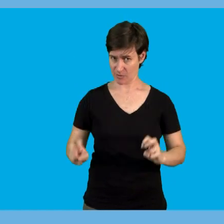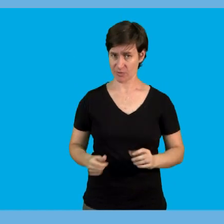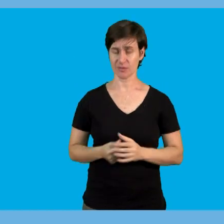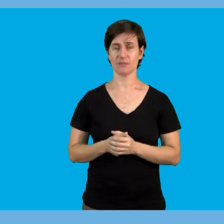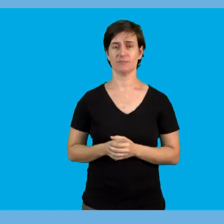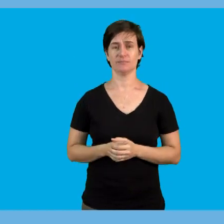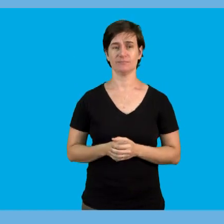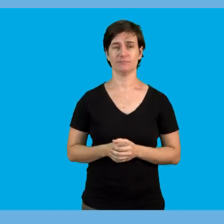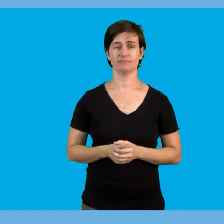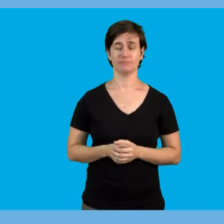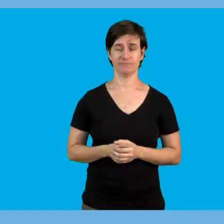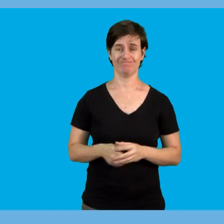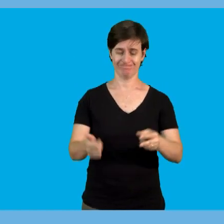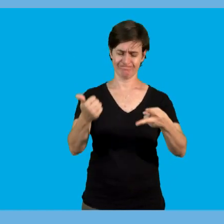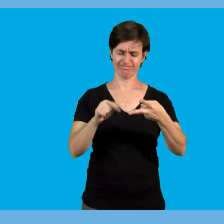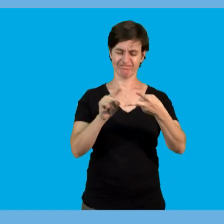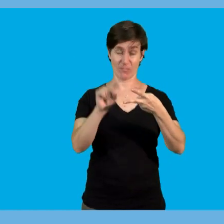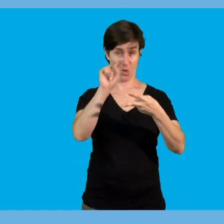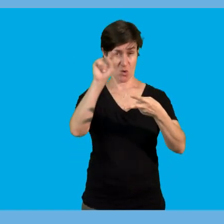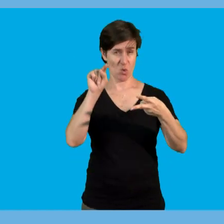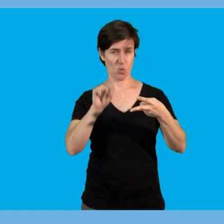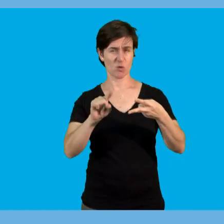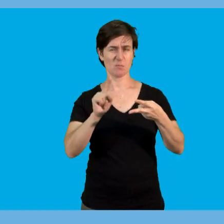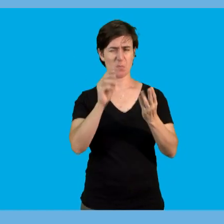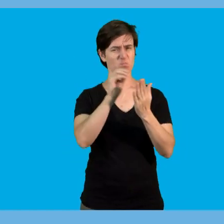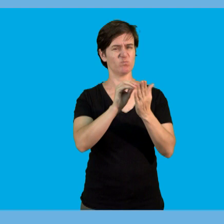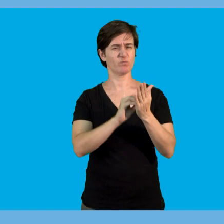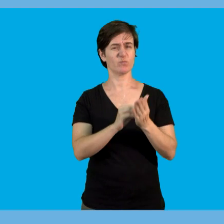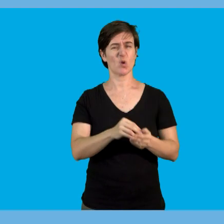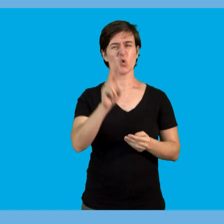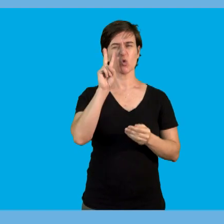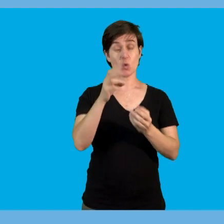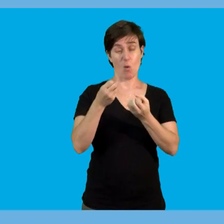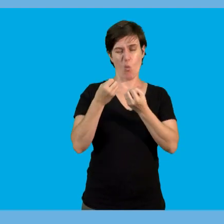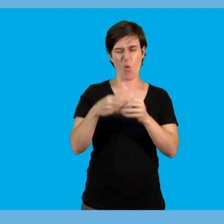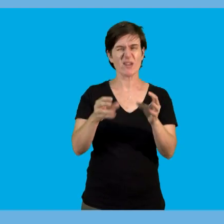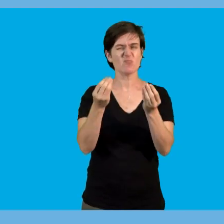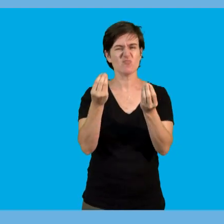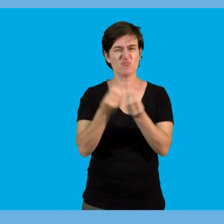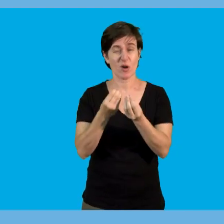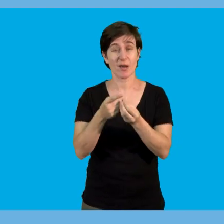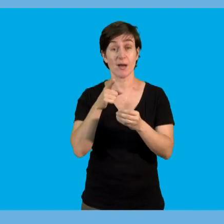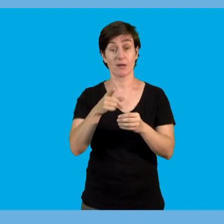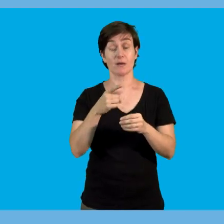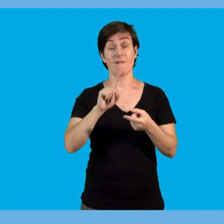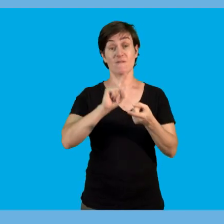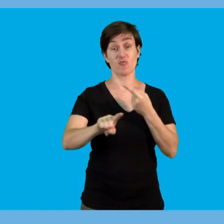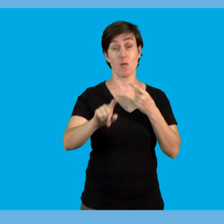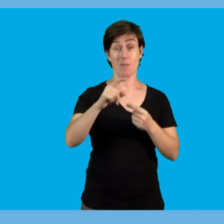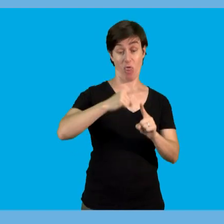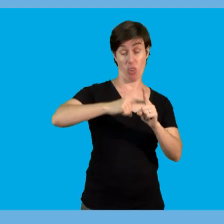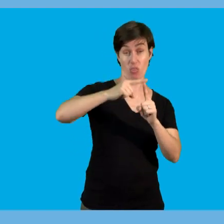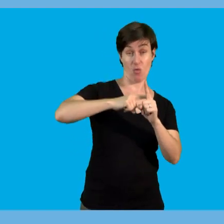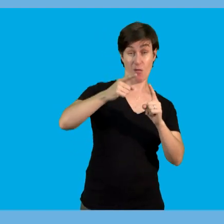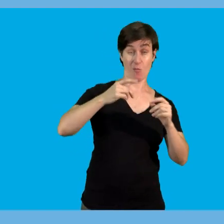electricity. Number two, we need to now list two waste products formed by thermal power stations.